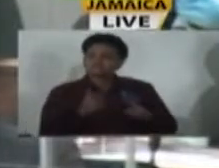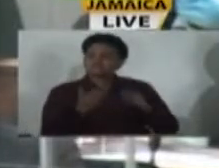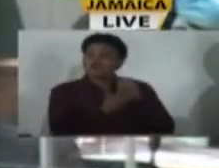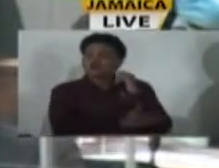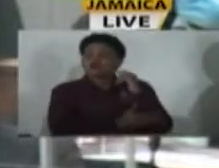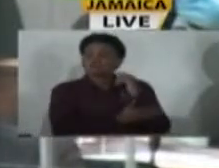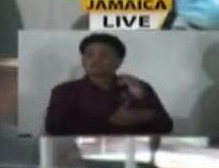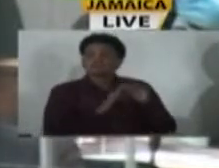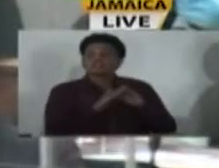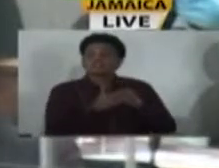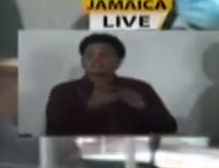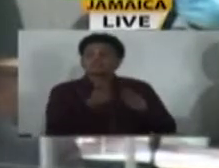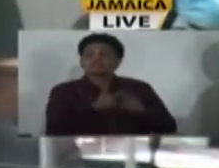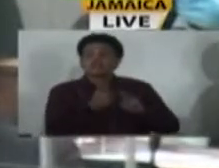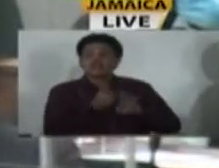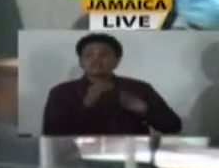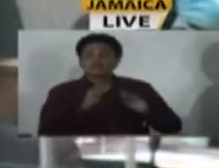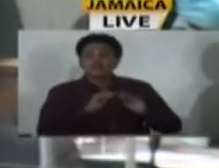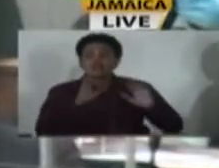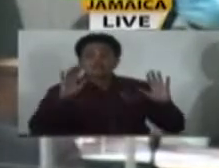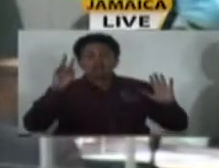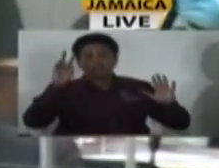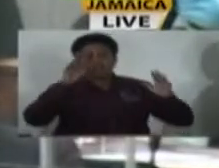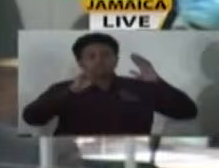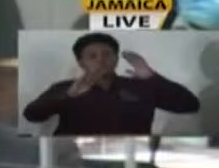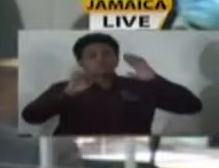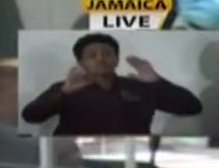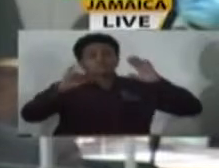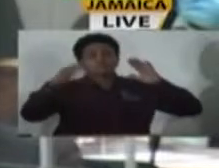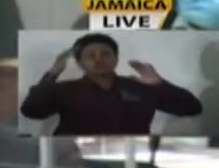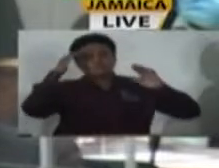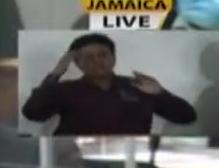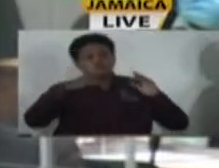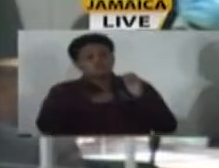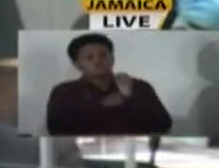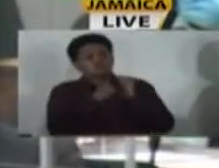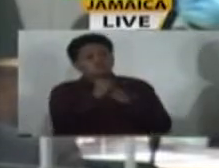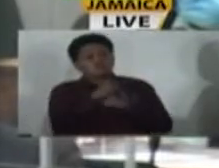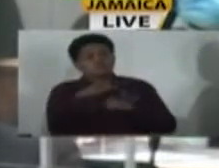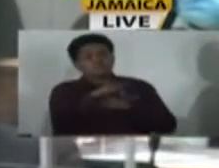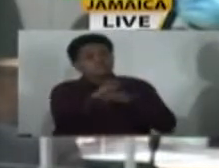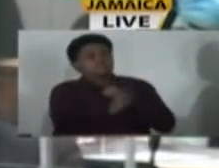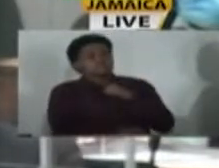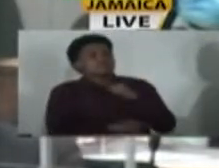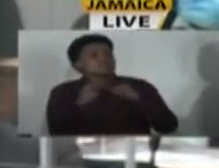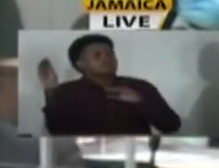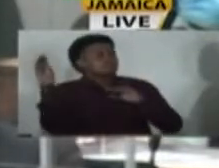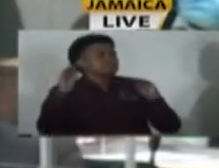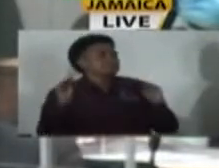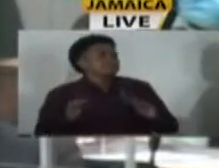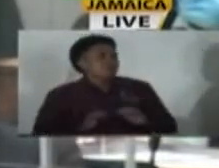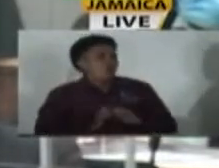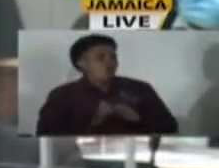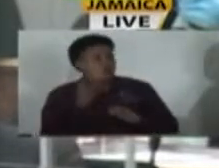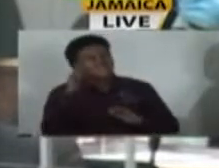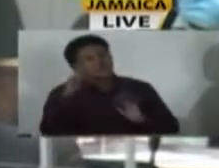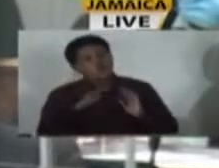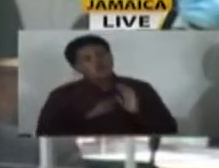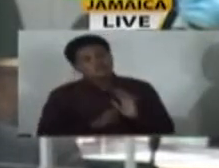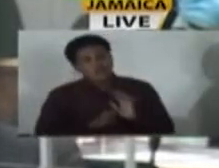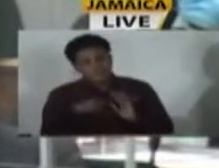country a clear insight into the structure of these penalties. For